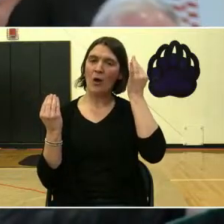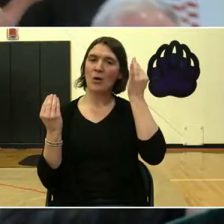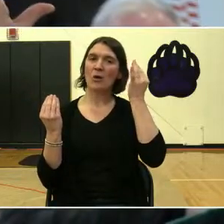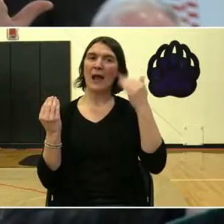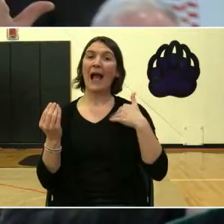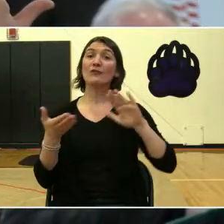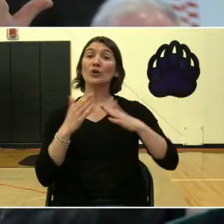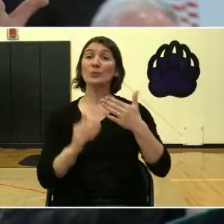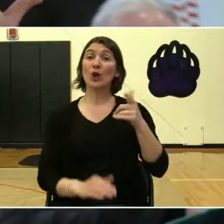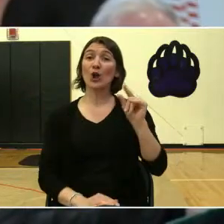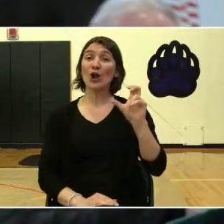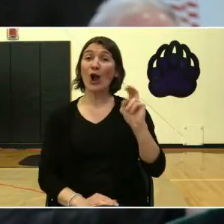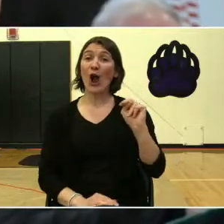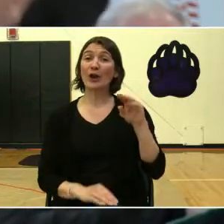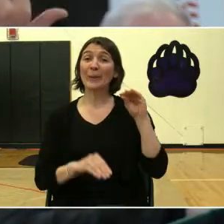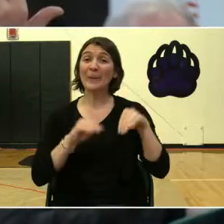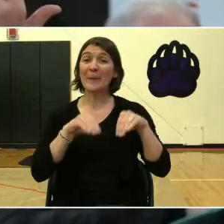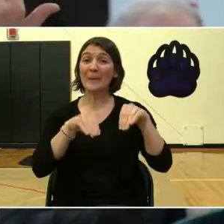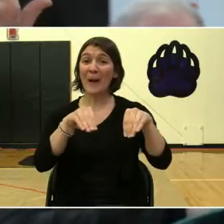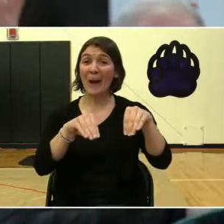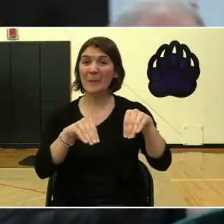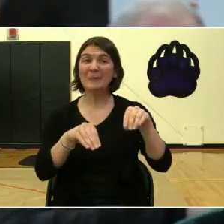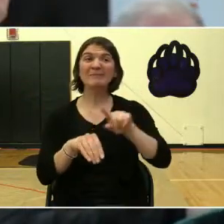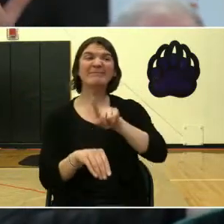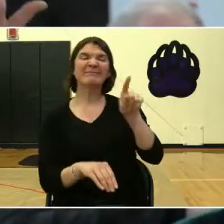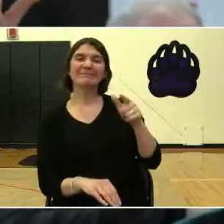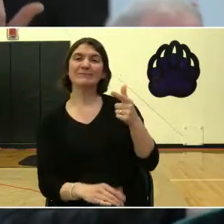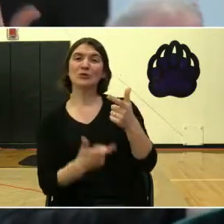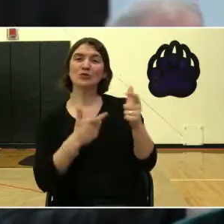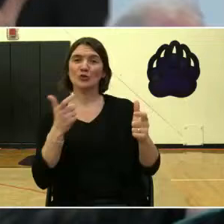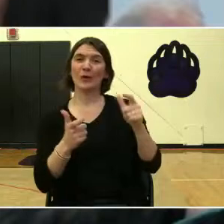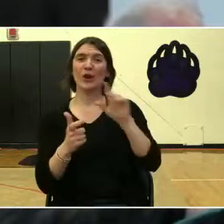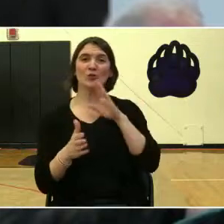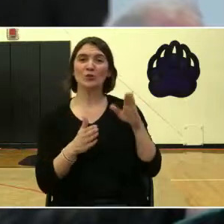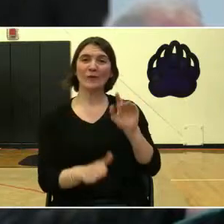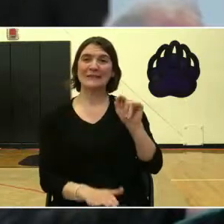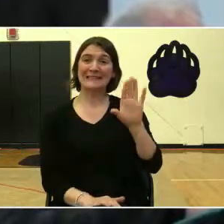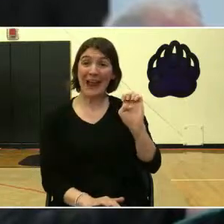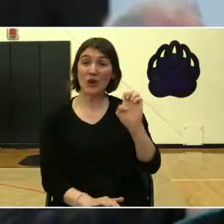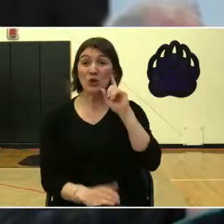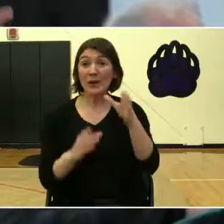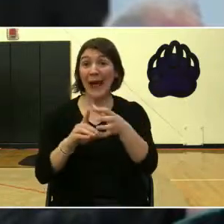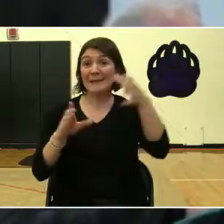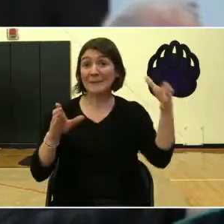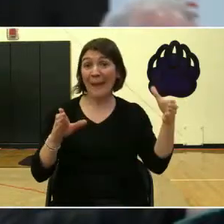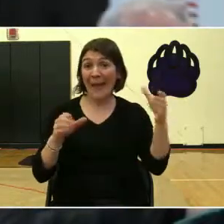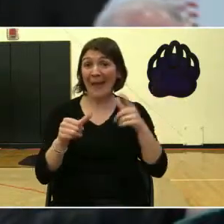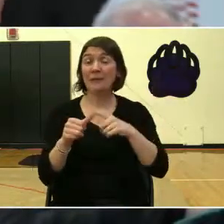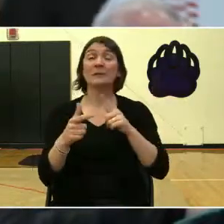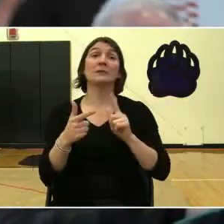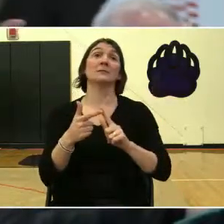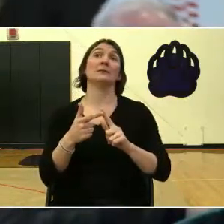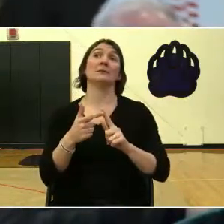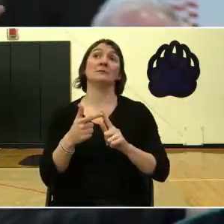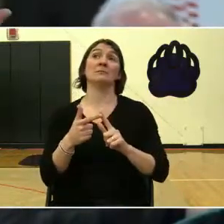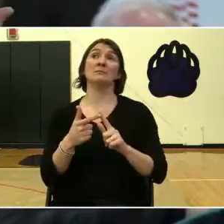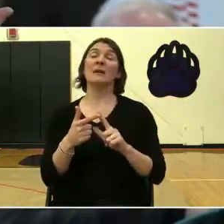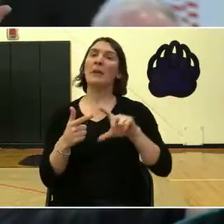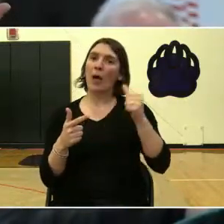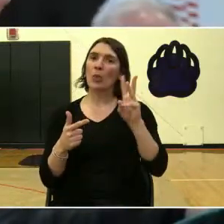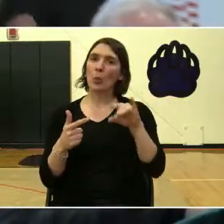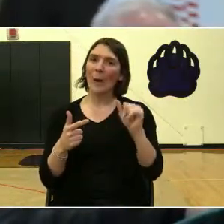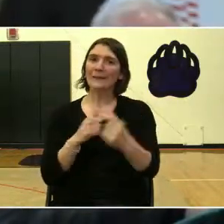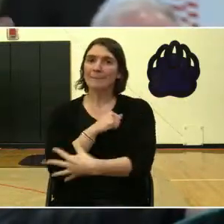community garden at Great River Terrace that could be expand there another way that